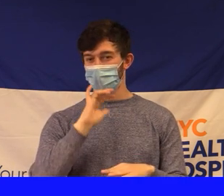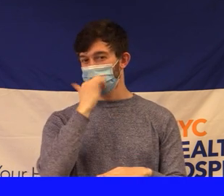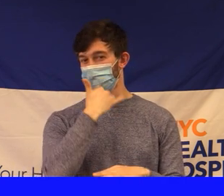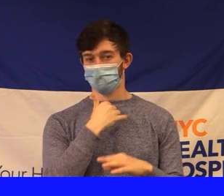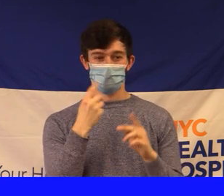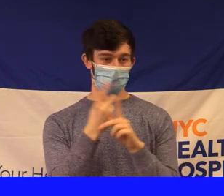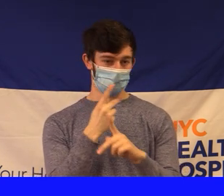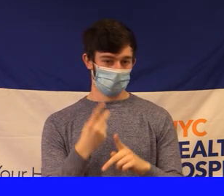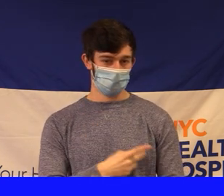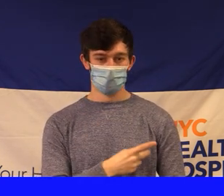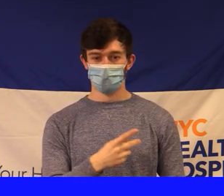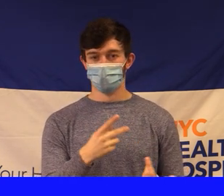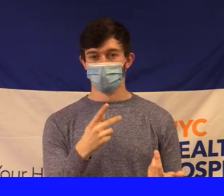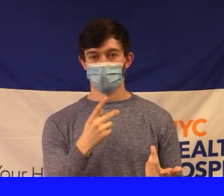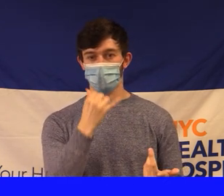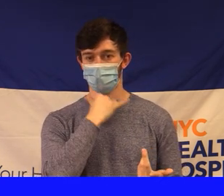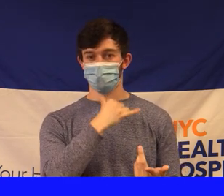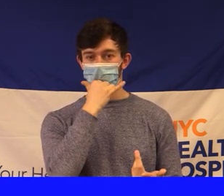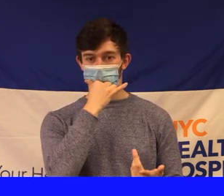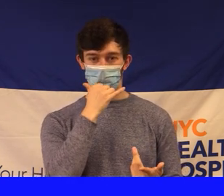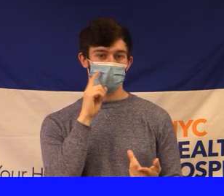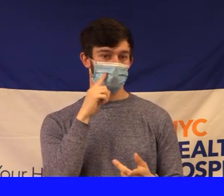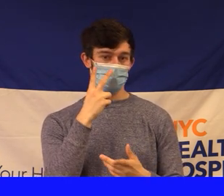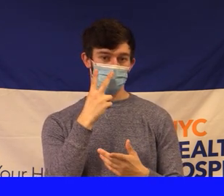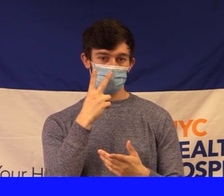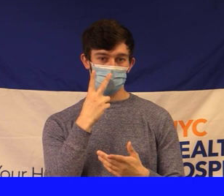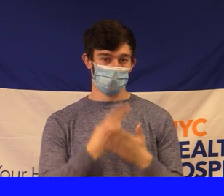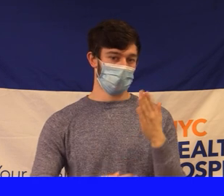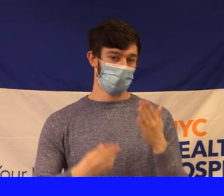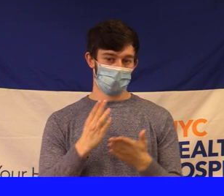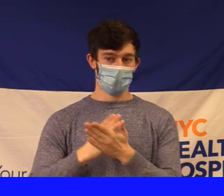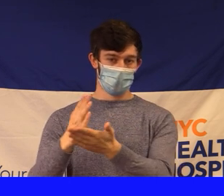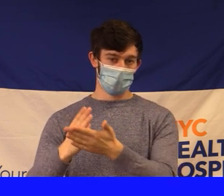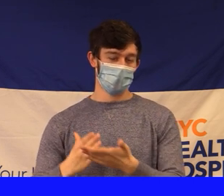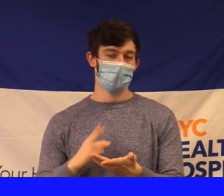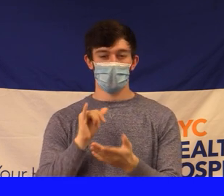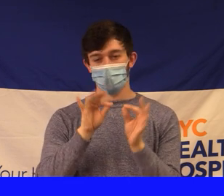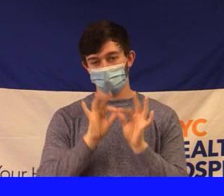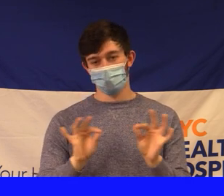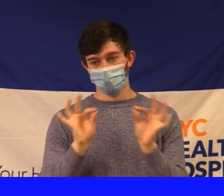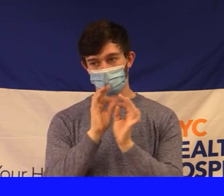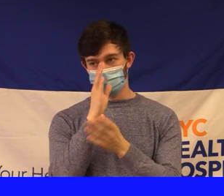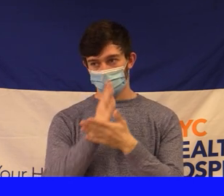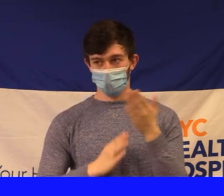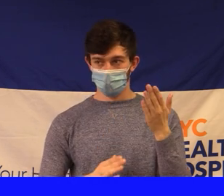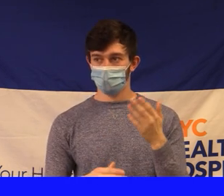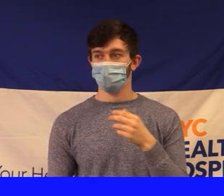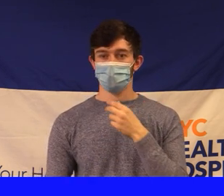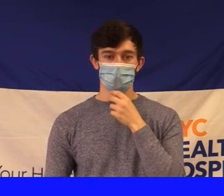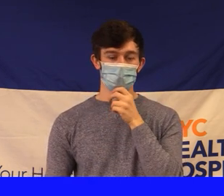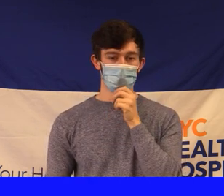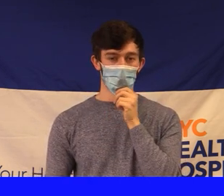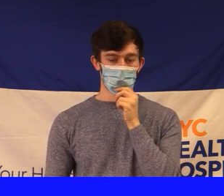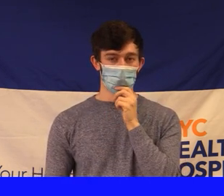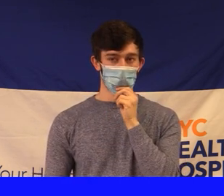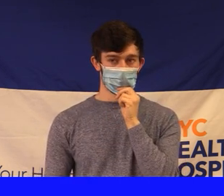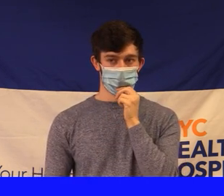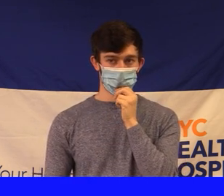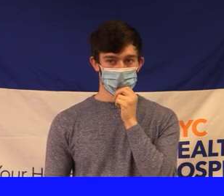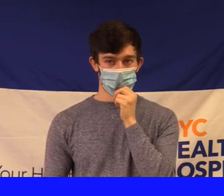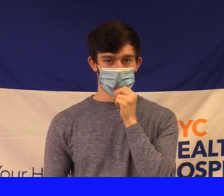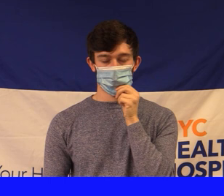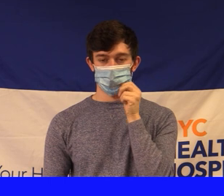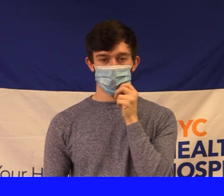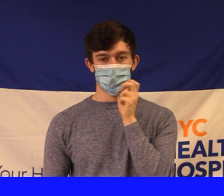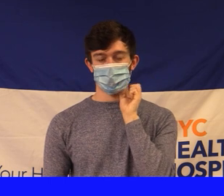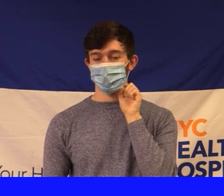miscalculation. It was just an error on folks' part. So that's a key part of it, and an unfortunate one, but one to be transparent about